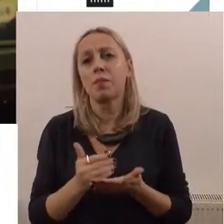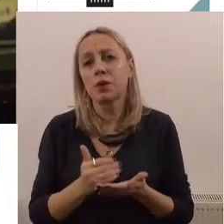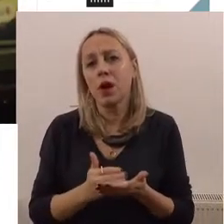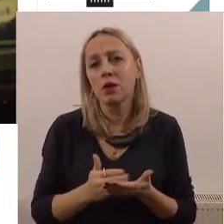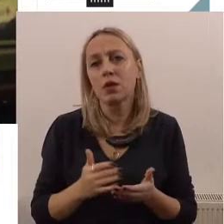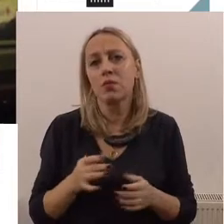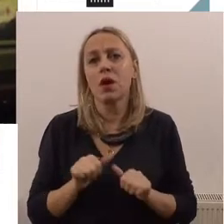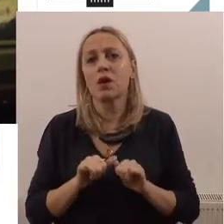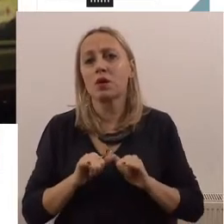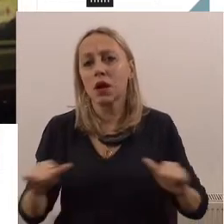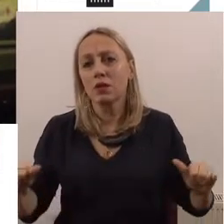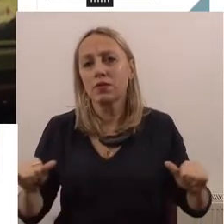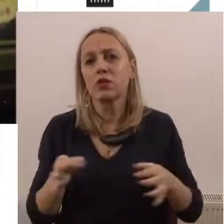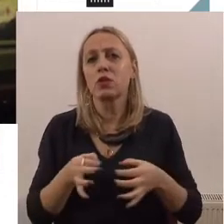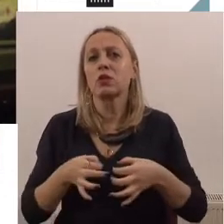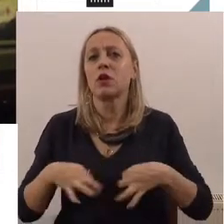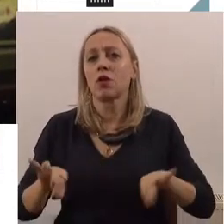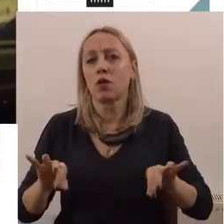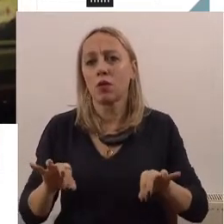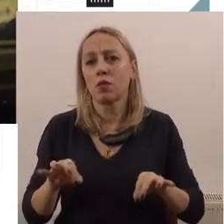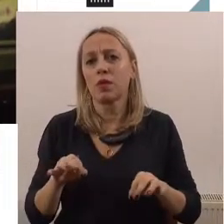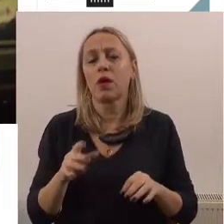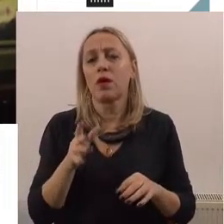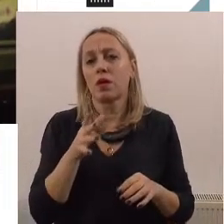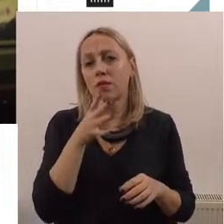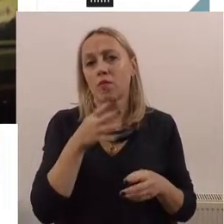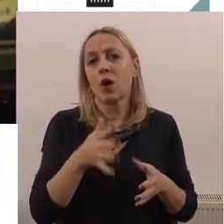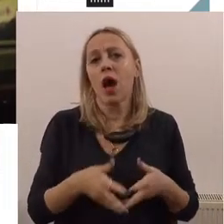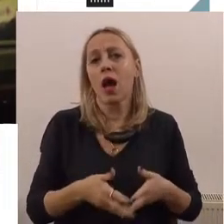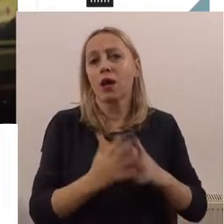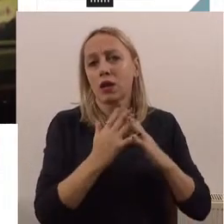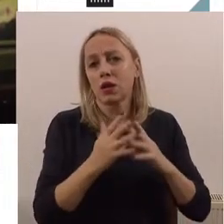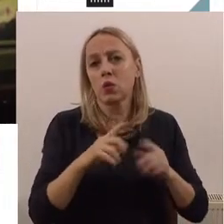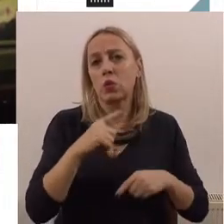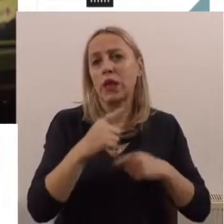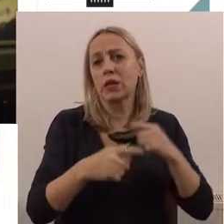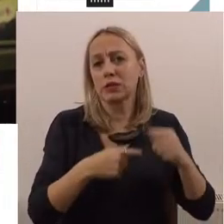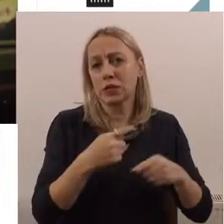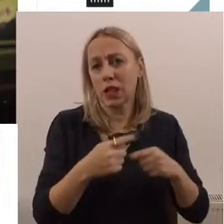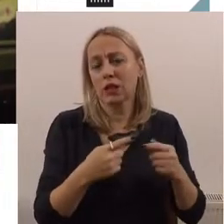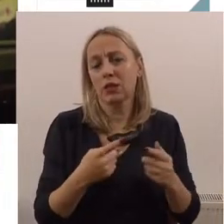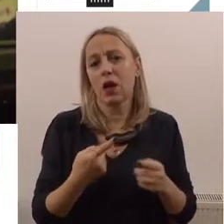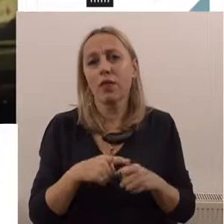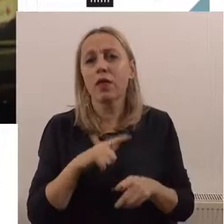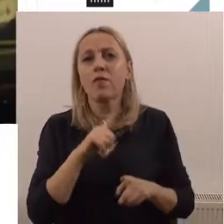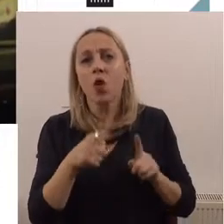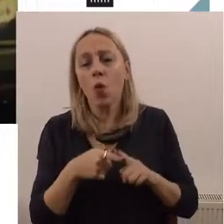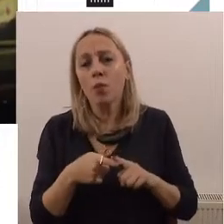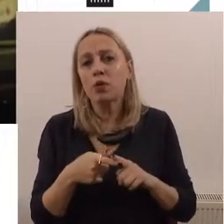And within the framework of the institutional program of developing accessibility to